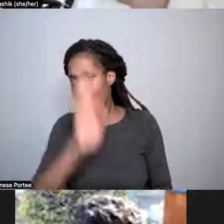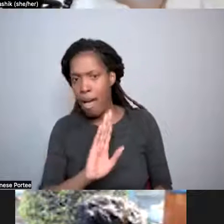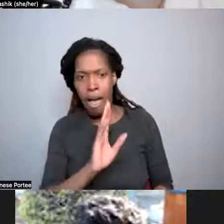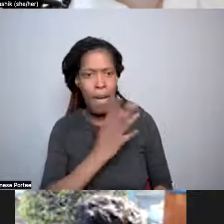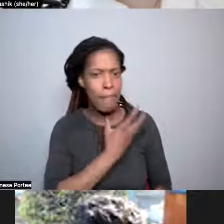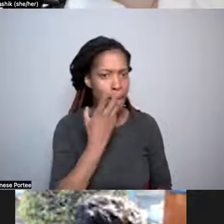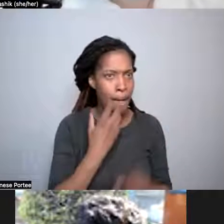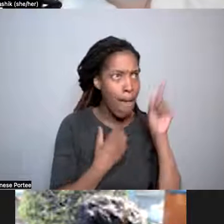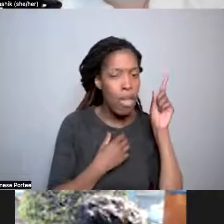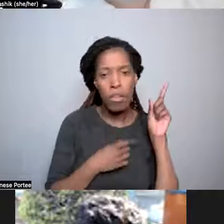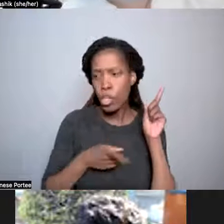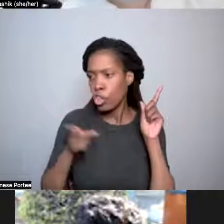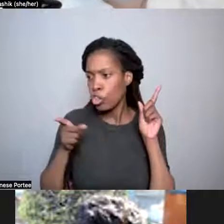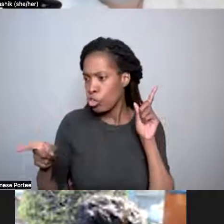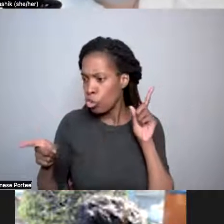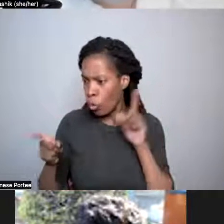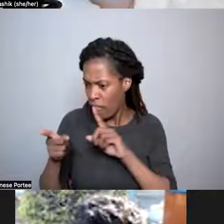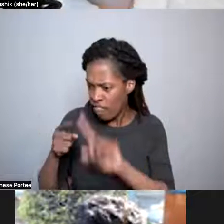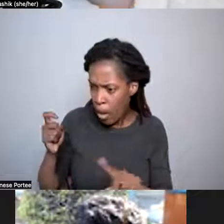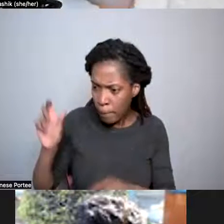deities, and